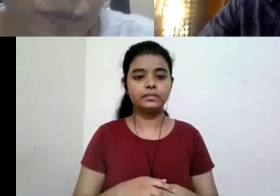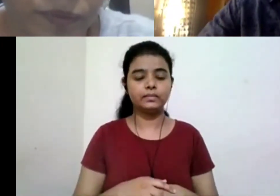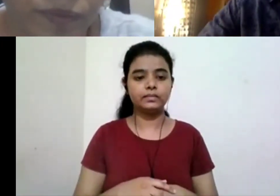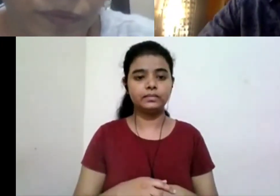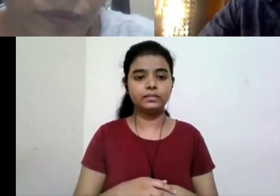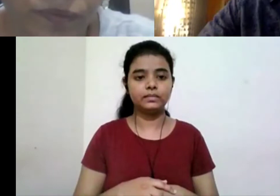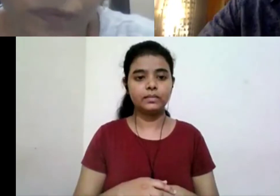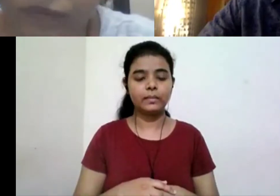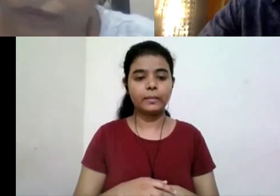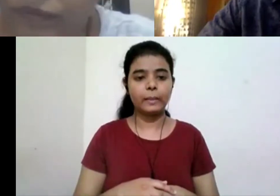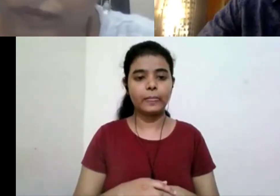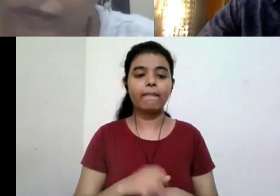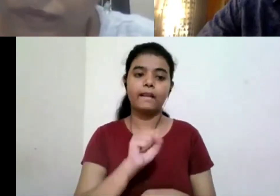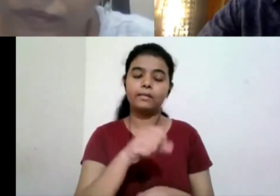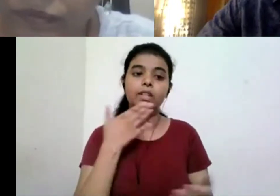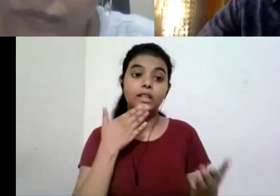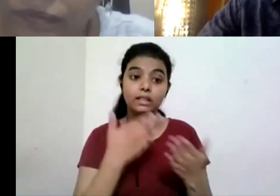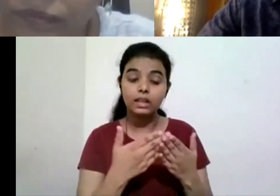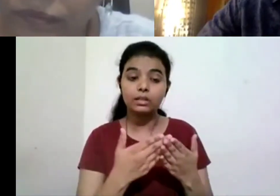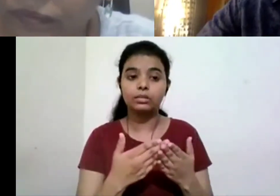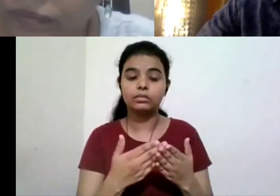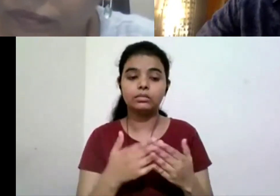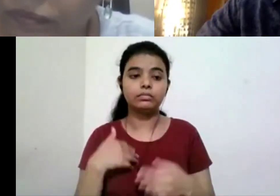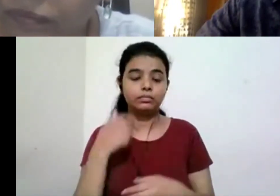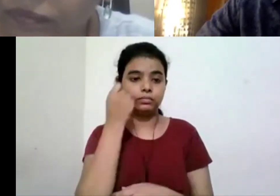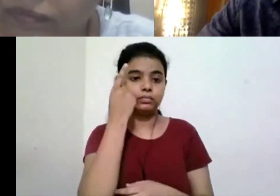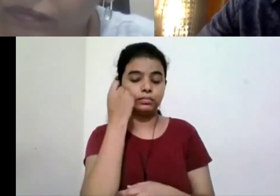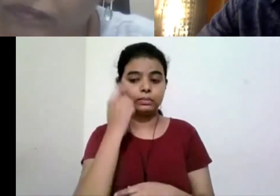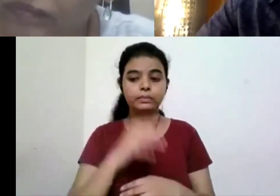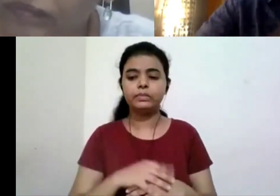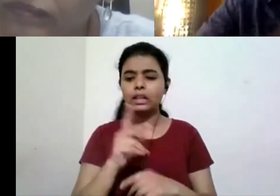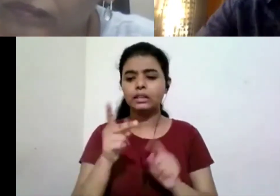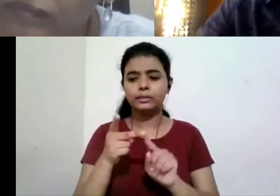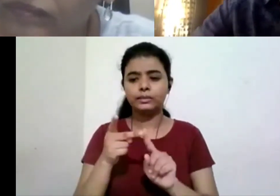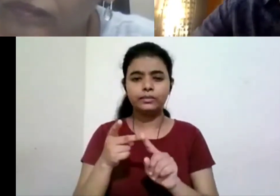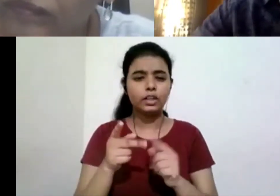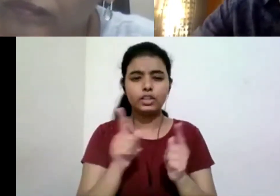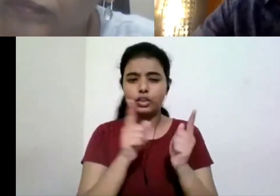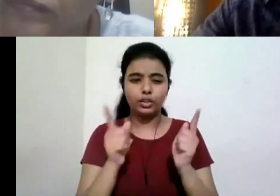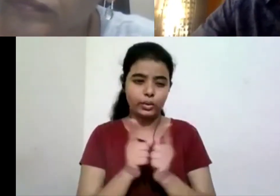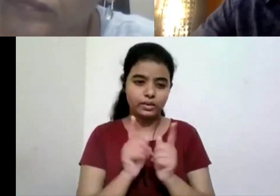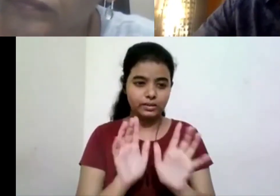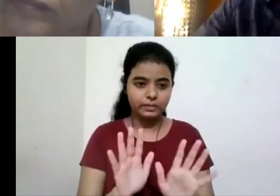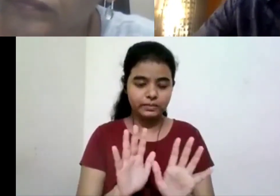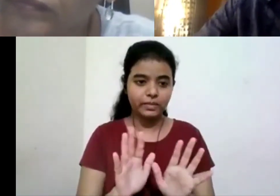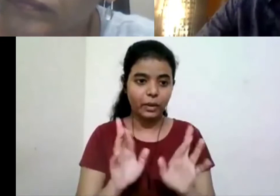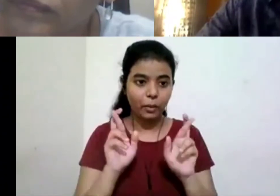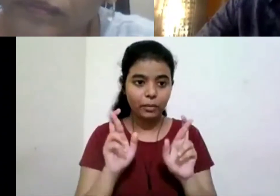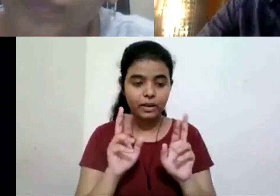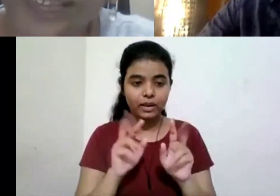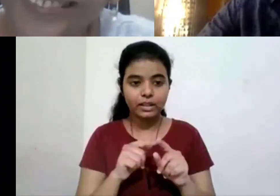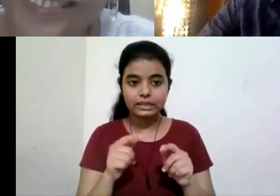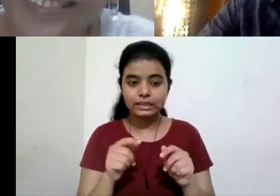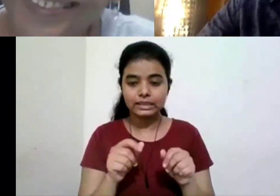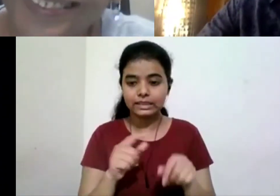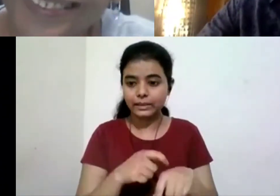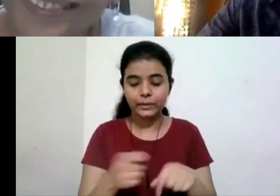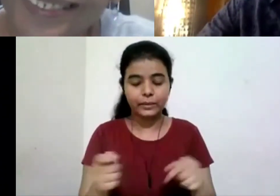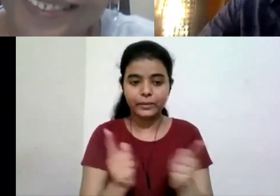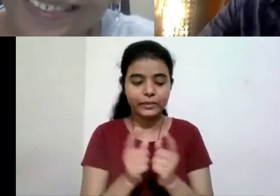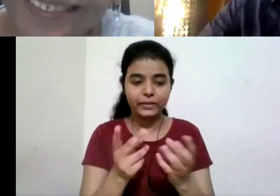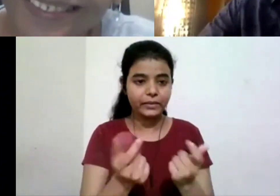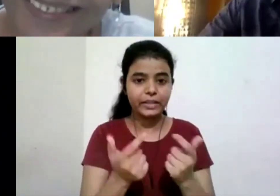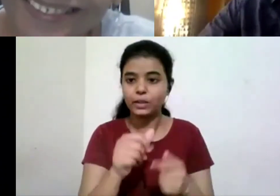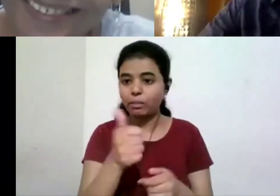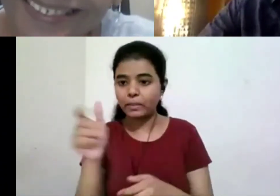Thank you, Professor. That was really insightful. My second question is shorter, so I'll hopefully get it done with sooner and then